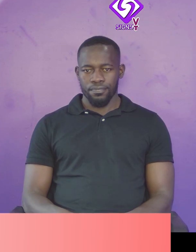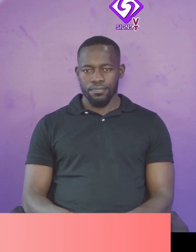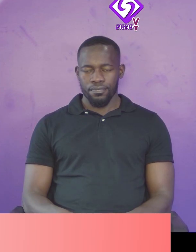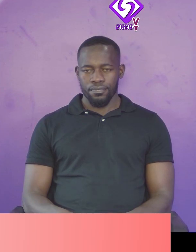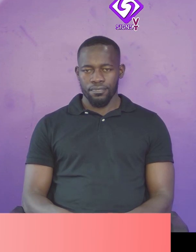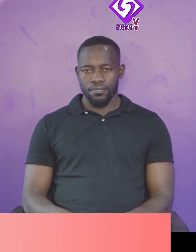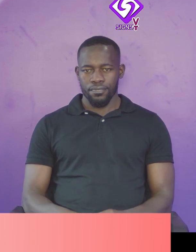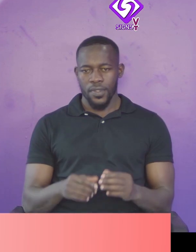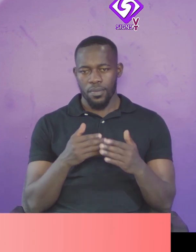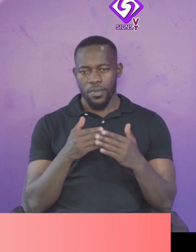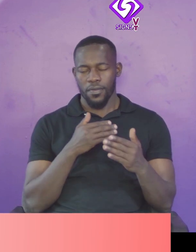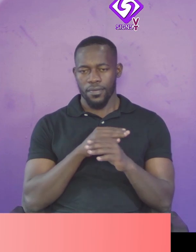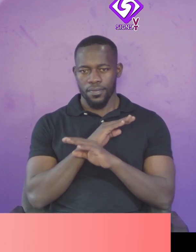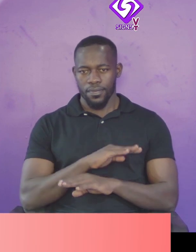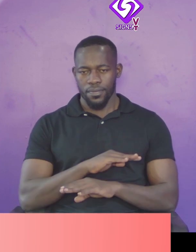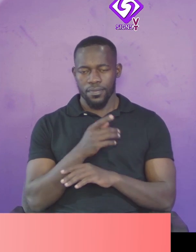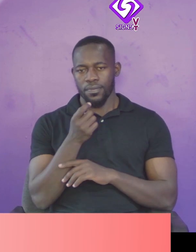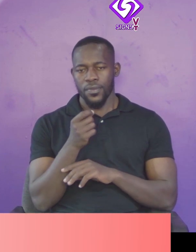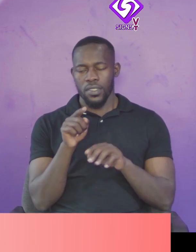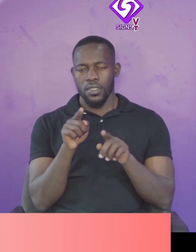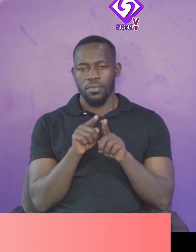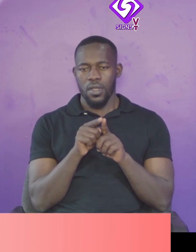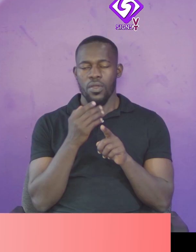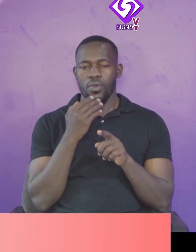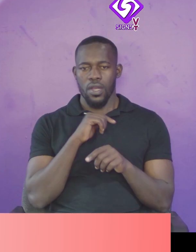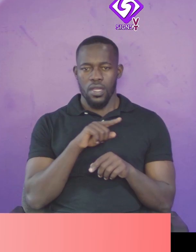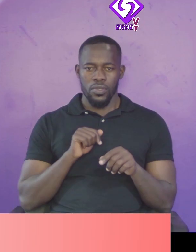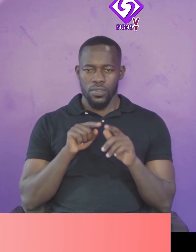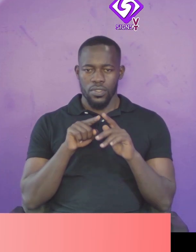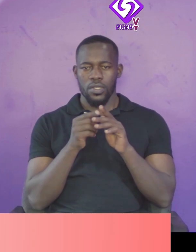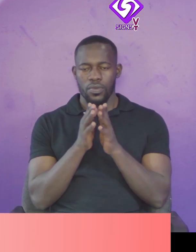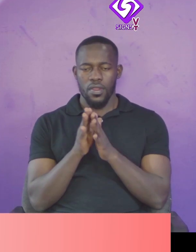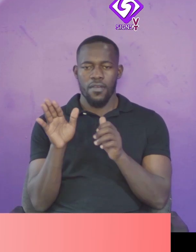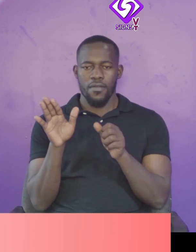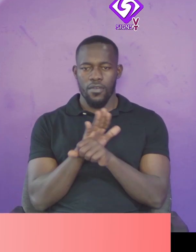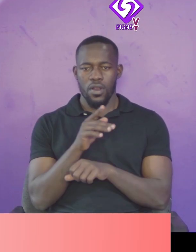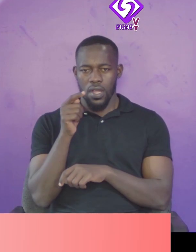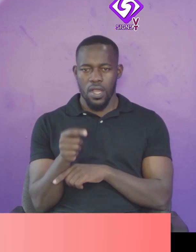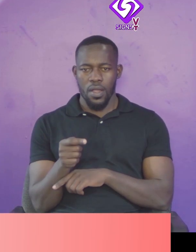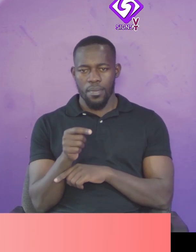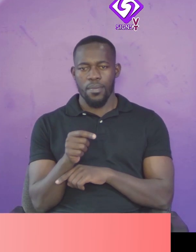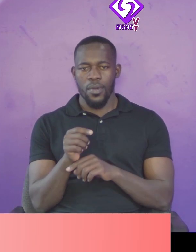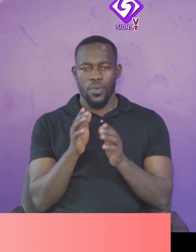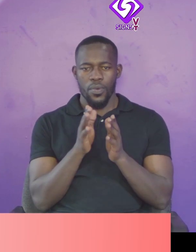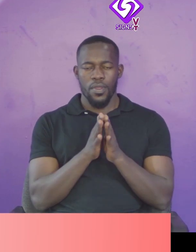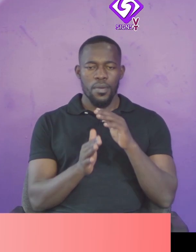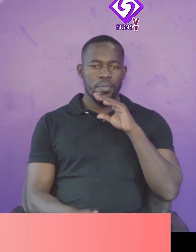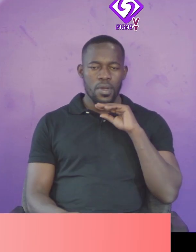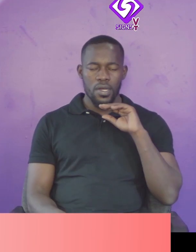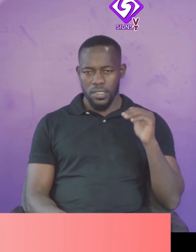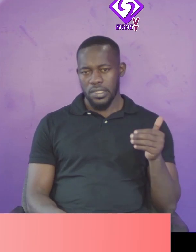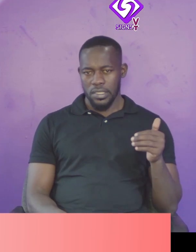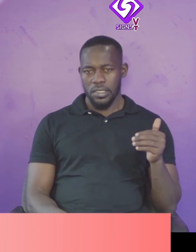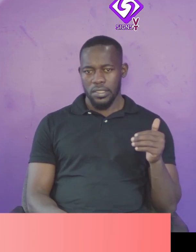before we take a break. And I want us to start with Fulham versus Manchester City. Man, this